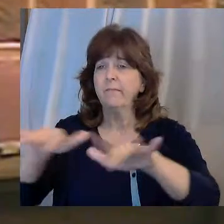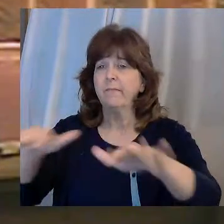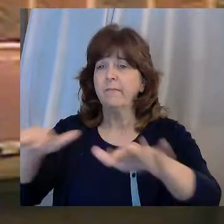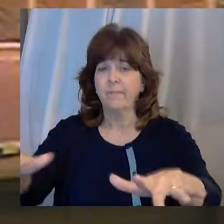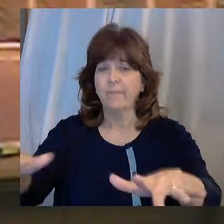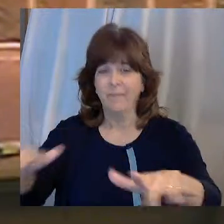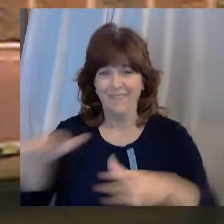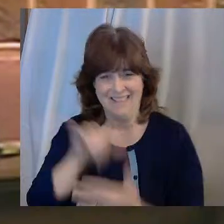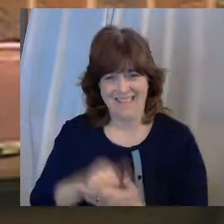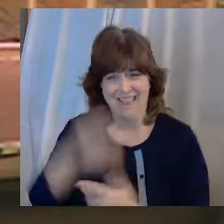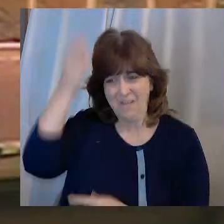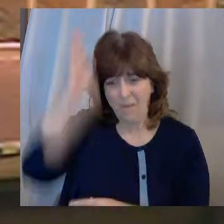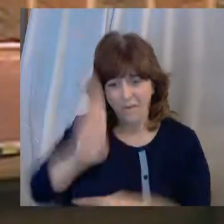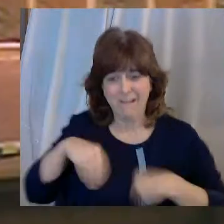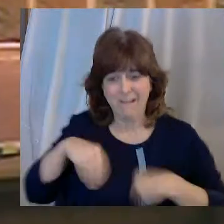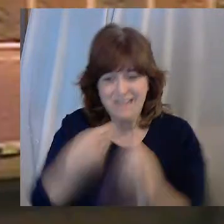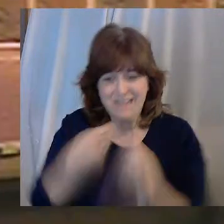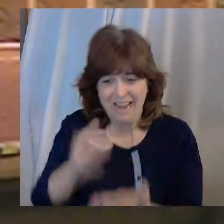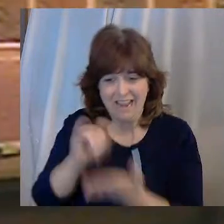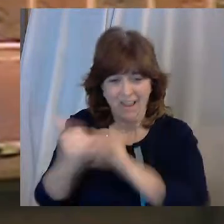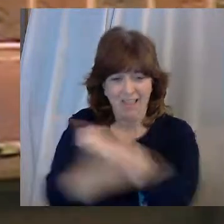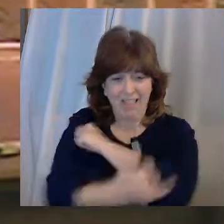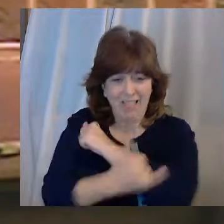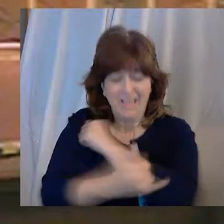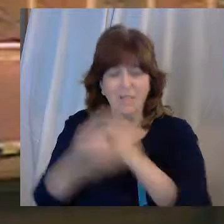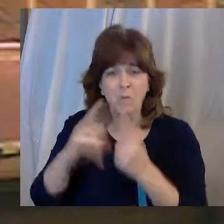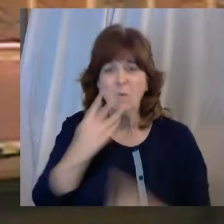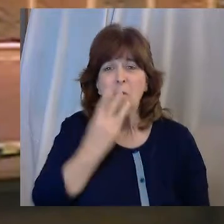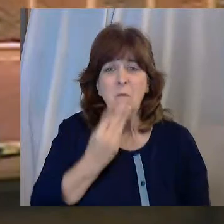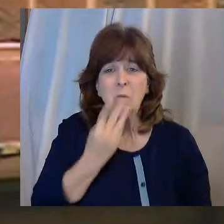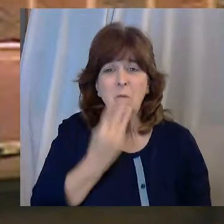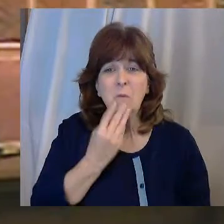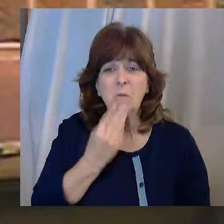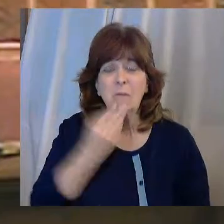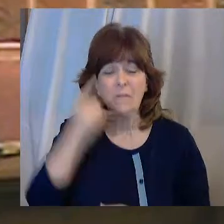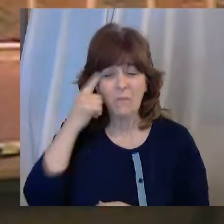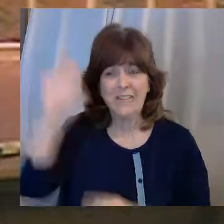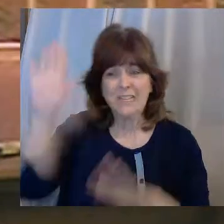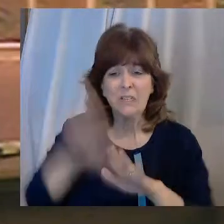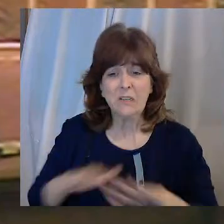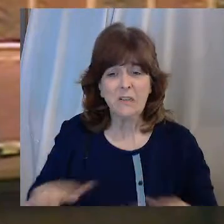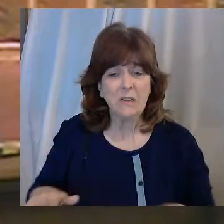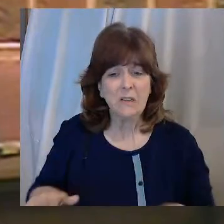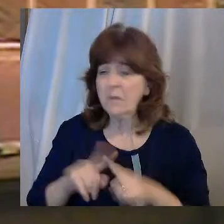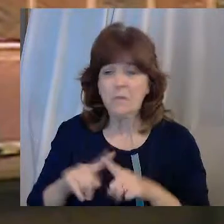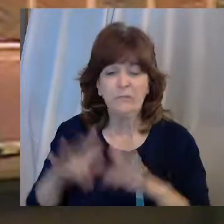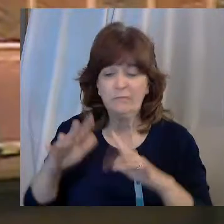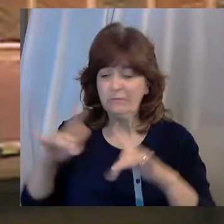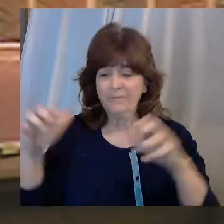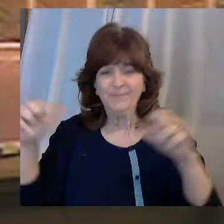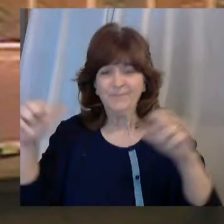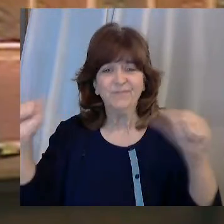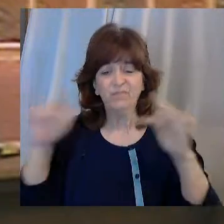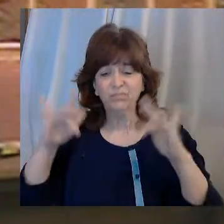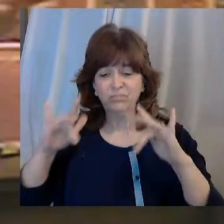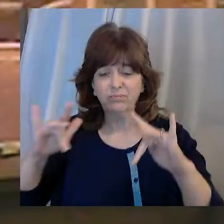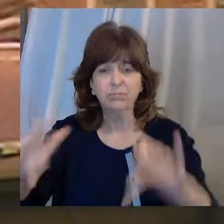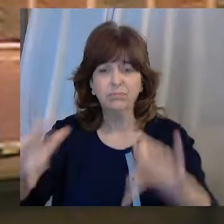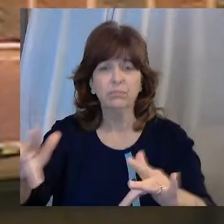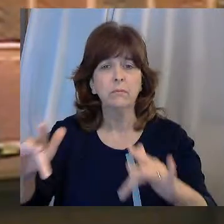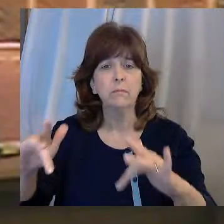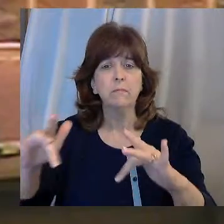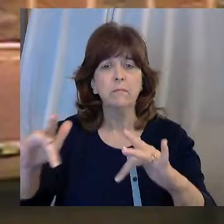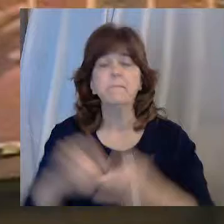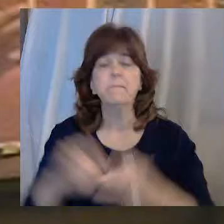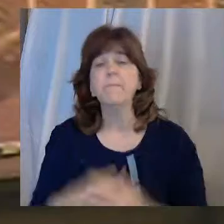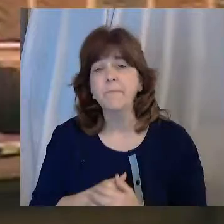into and given them is going to be left desolate for a time. But Jeremiah, even before the children of Israel or Judah